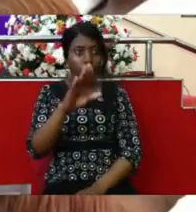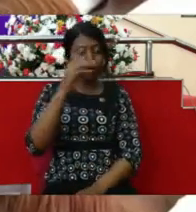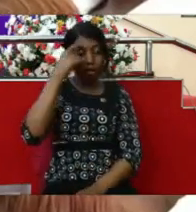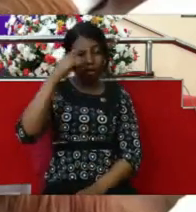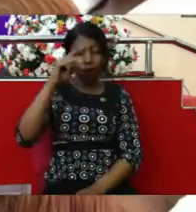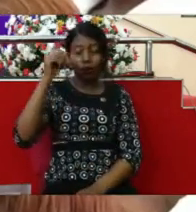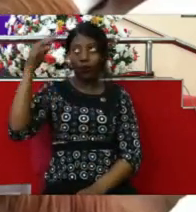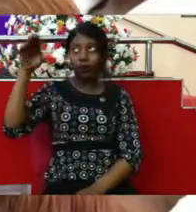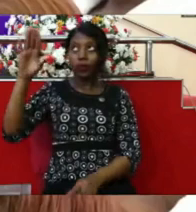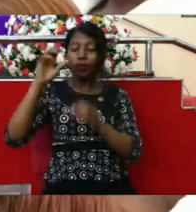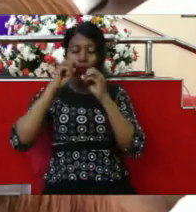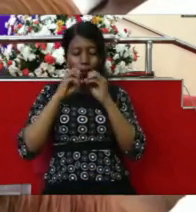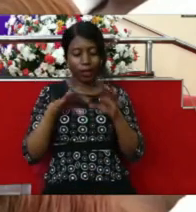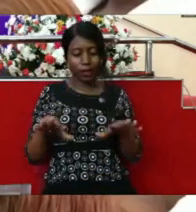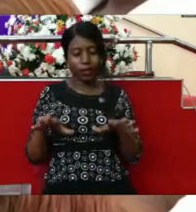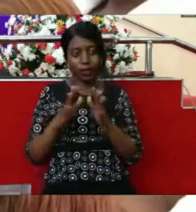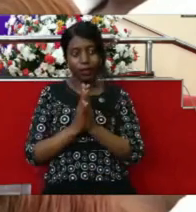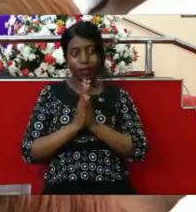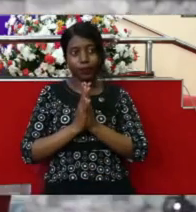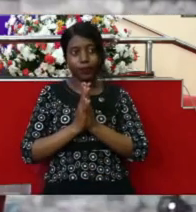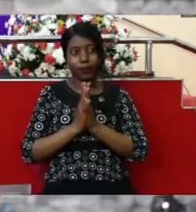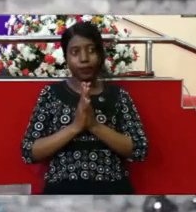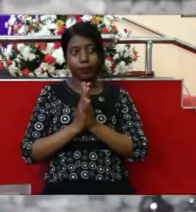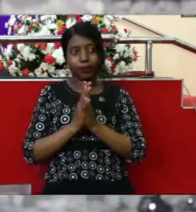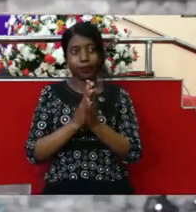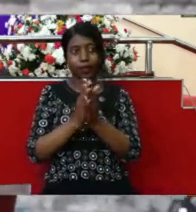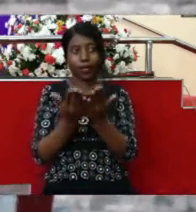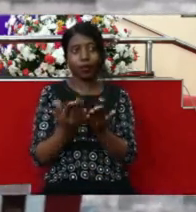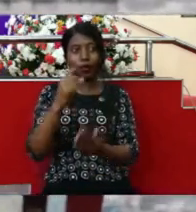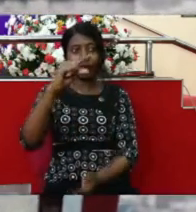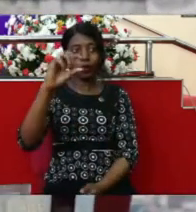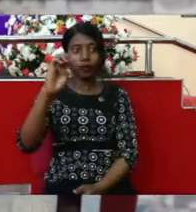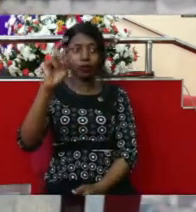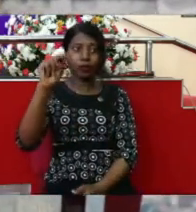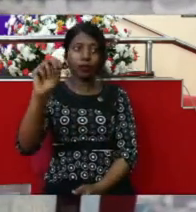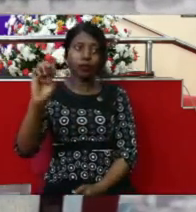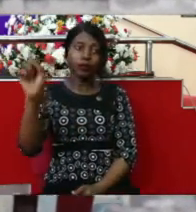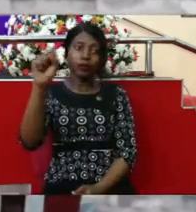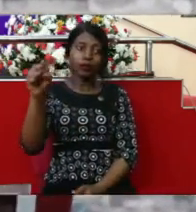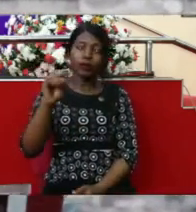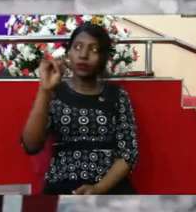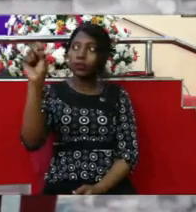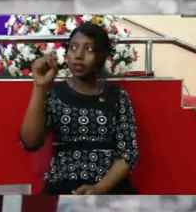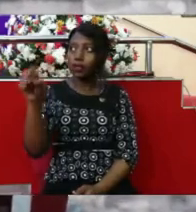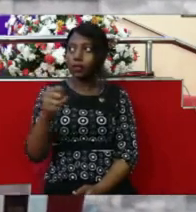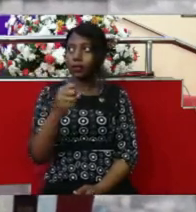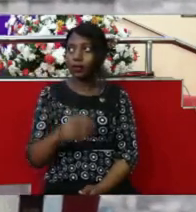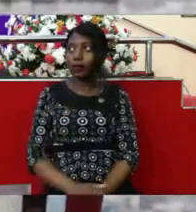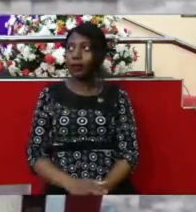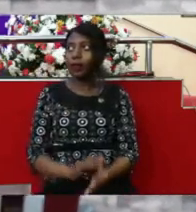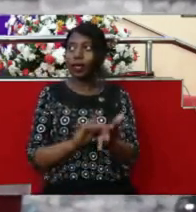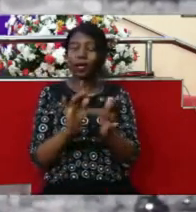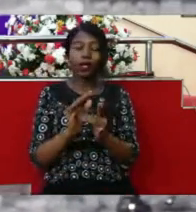your blessings. Kuongezwa uwezeshaji wako kwa sababu ya baraka. In the book of Genesis chapter 1 and verse 28. Na Mwanzo 1:28. The Bible says